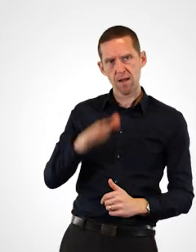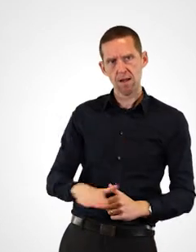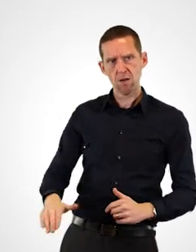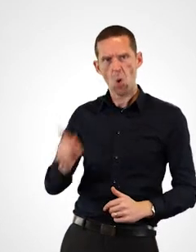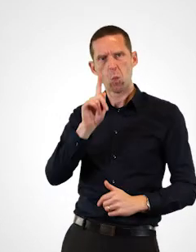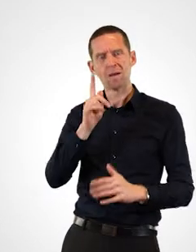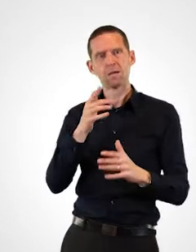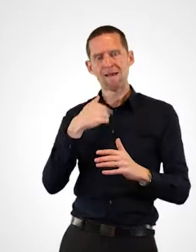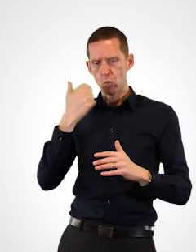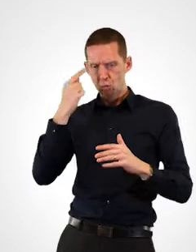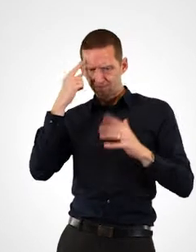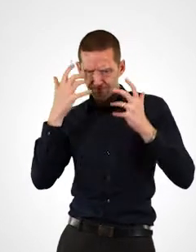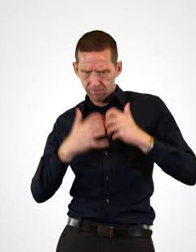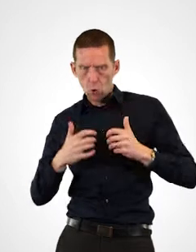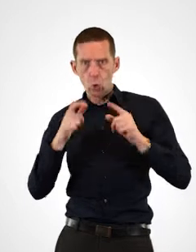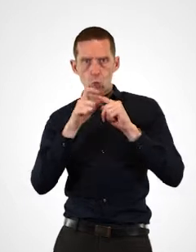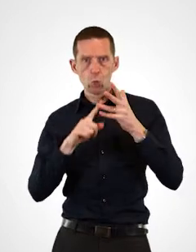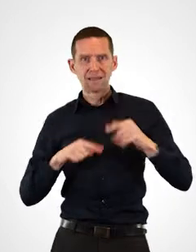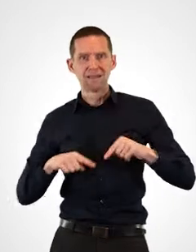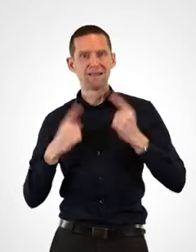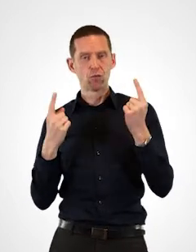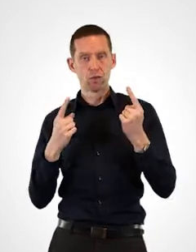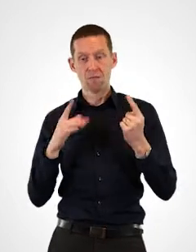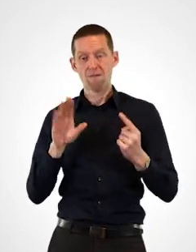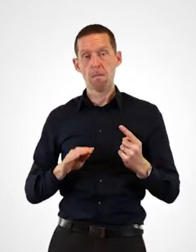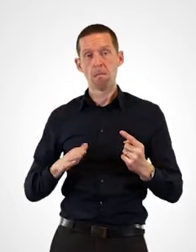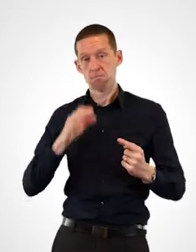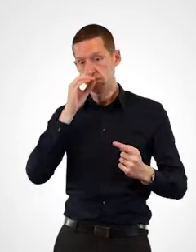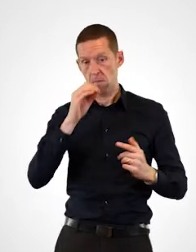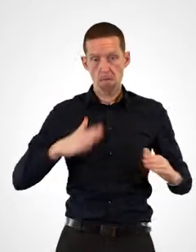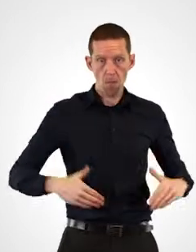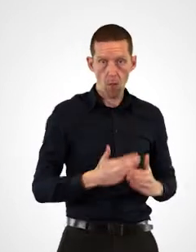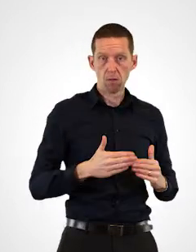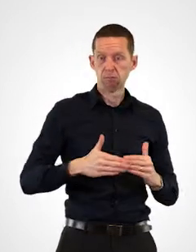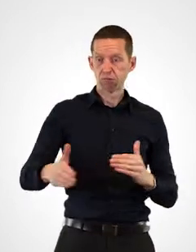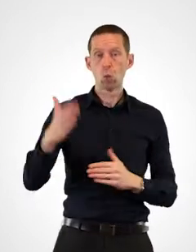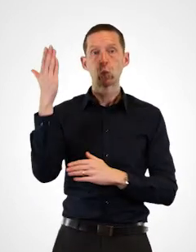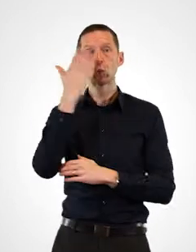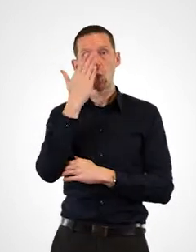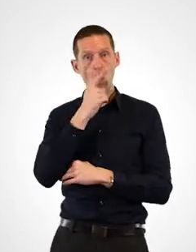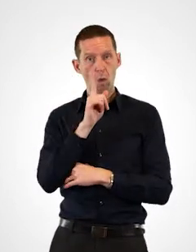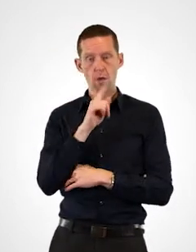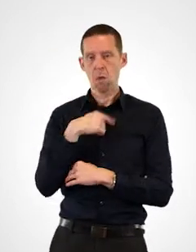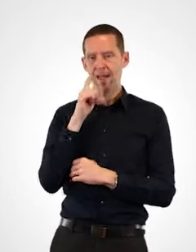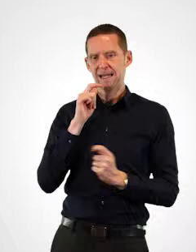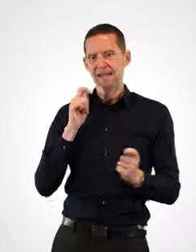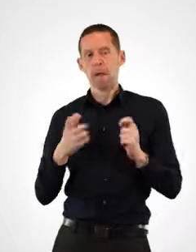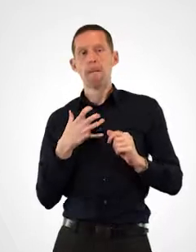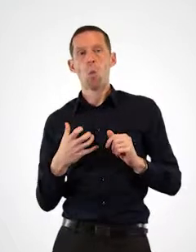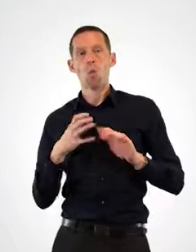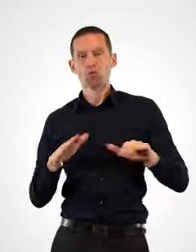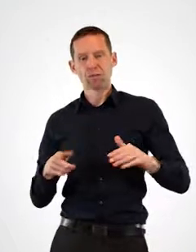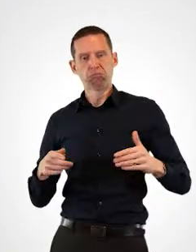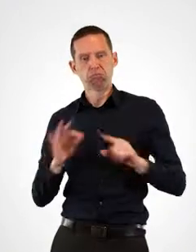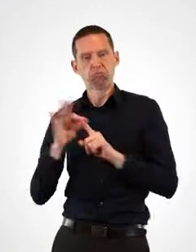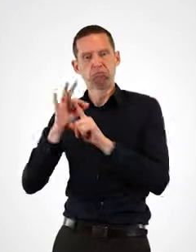think about differently and do differently from birth through early schooling so that we can shift more children on